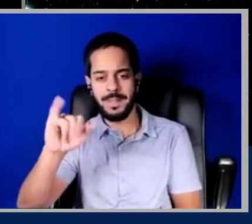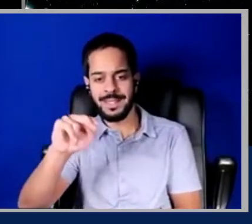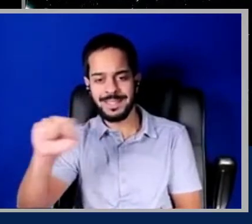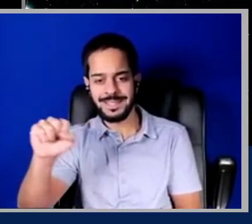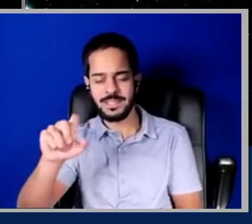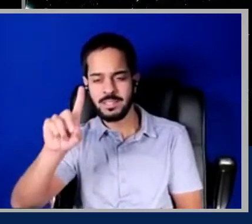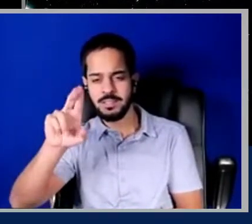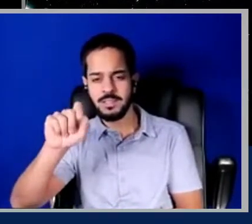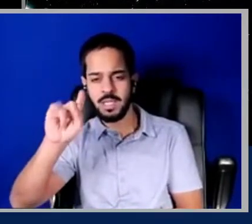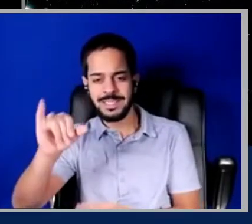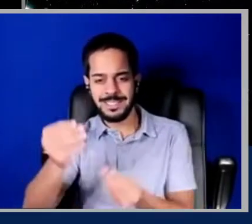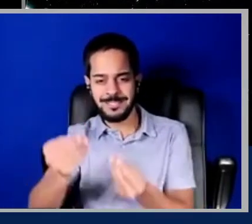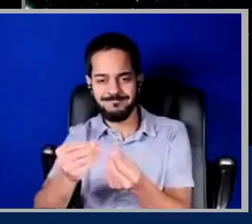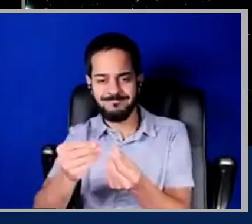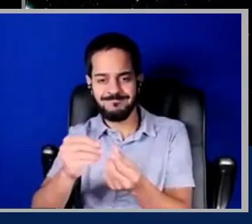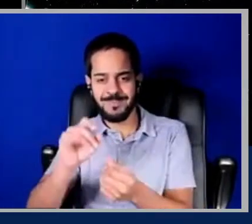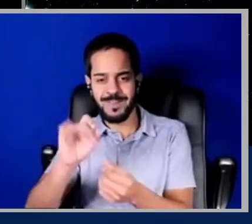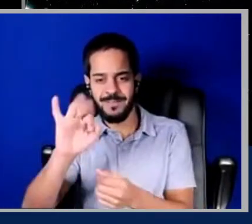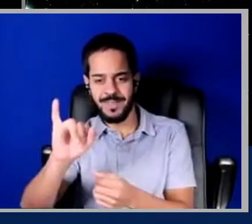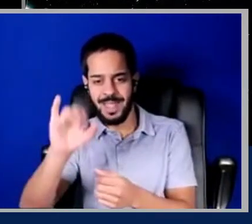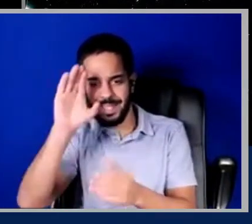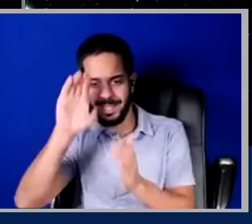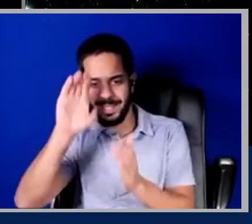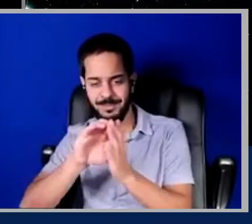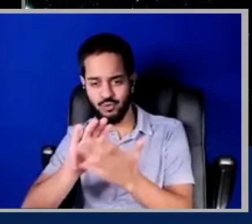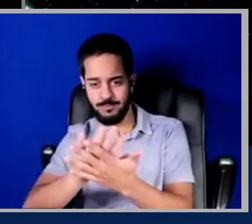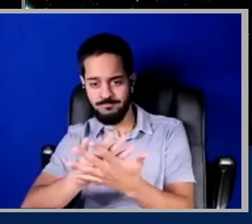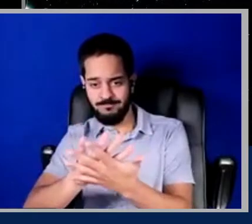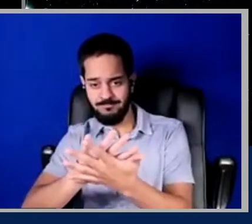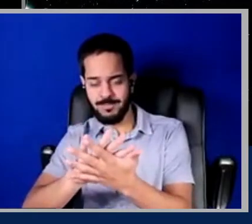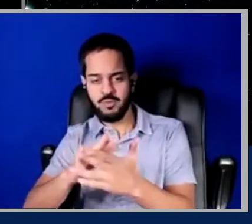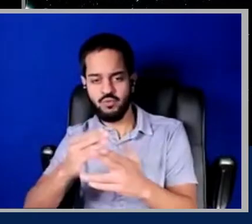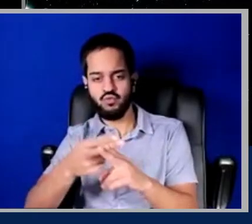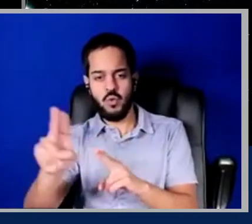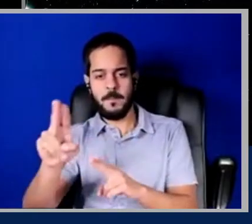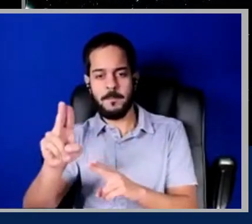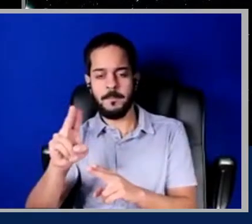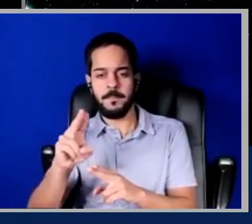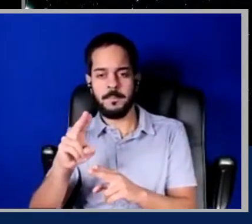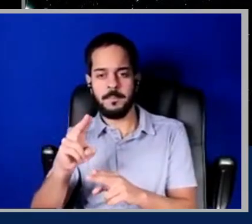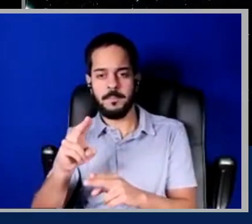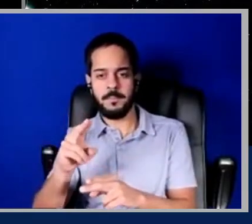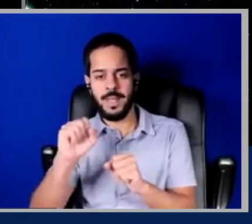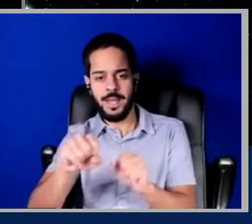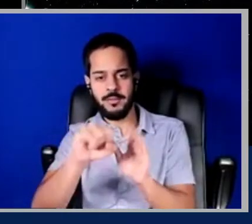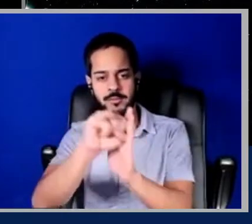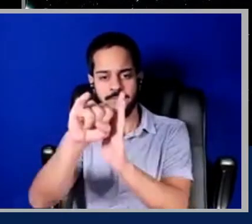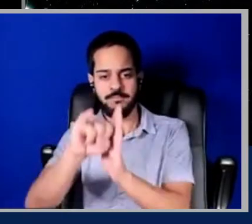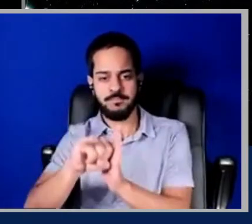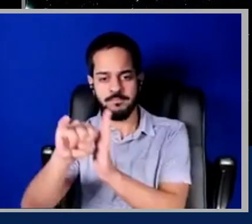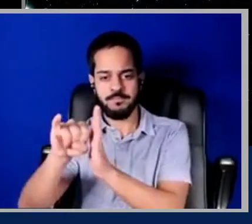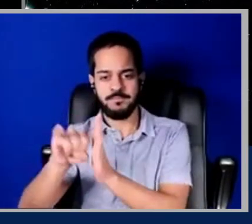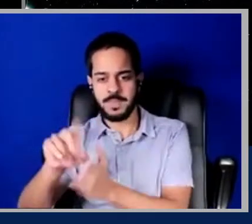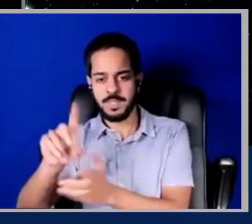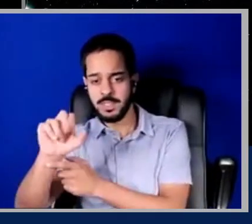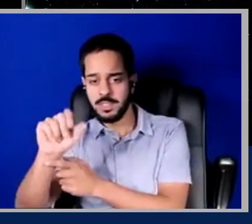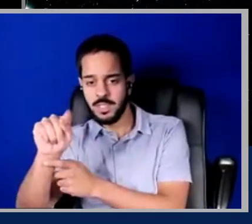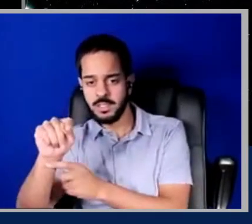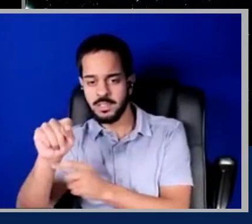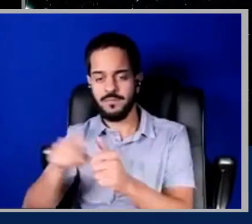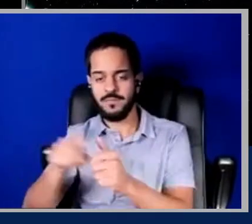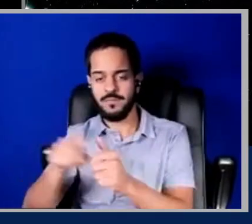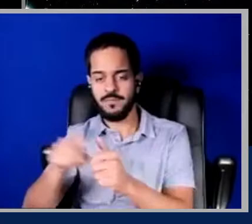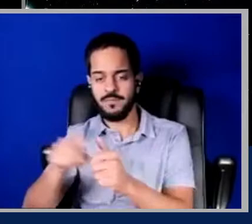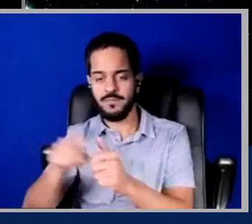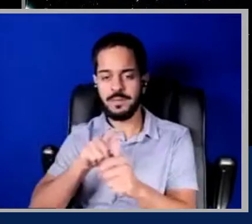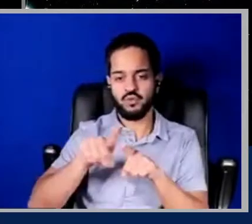that optical data be clear and stand out from those little cranky young stars having a party in the